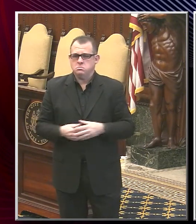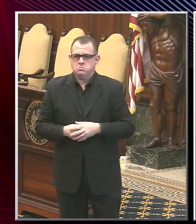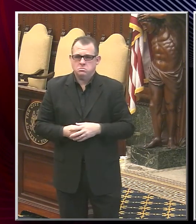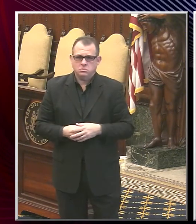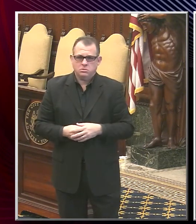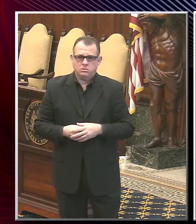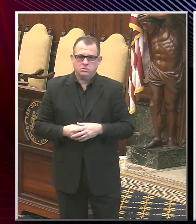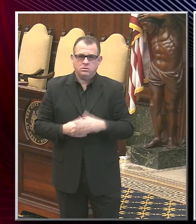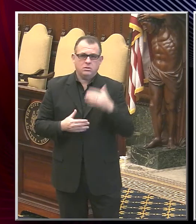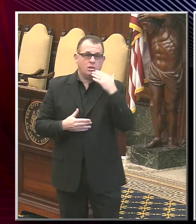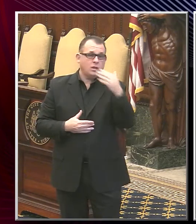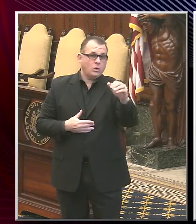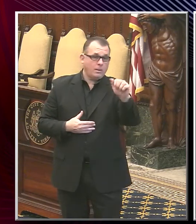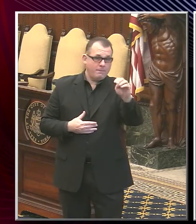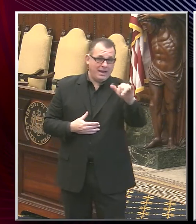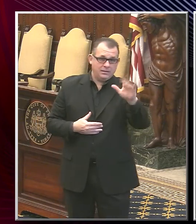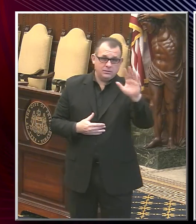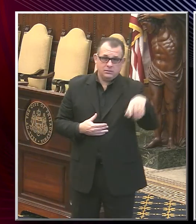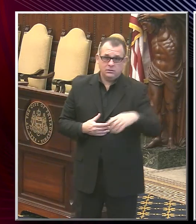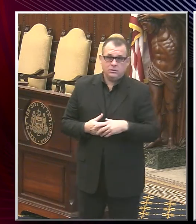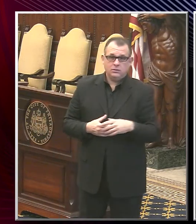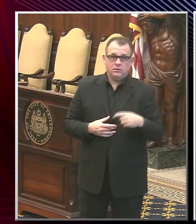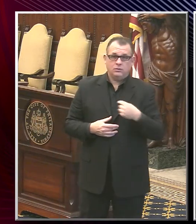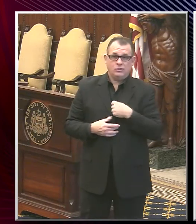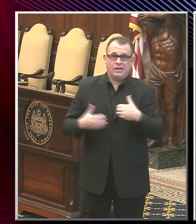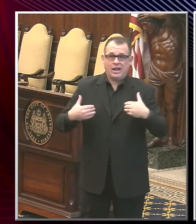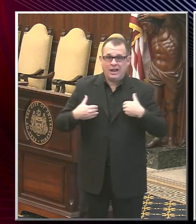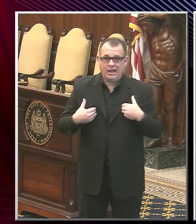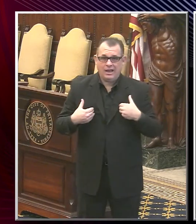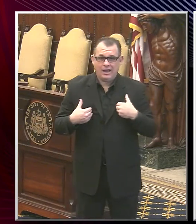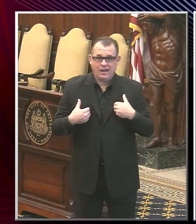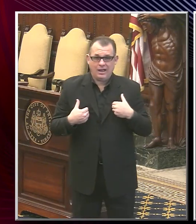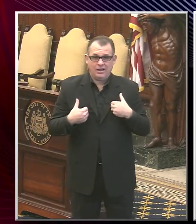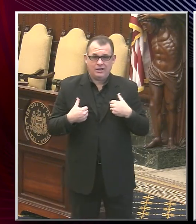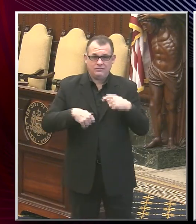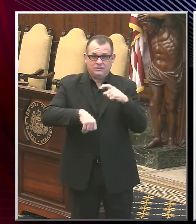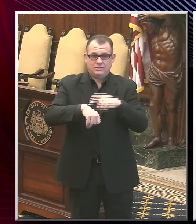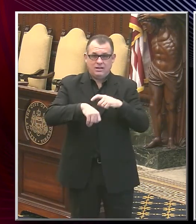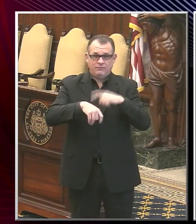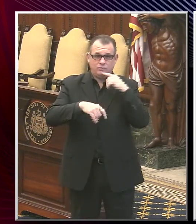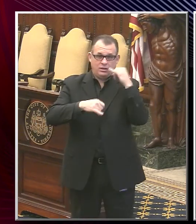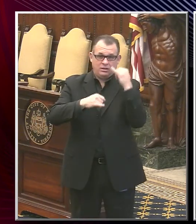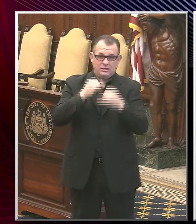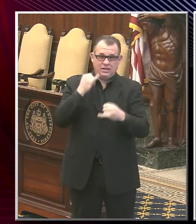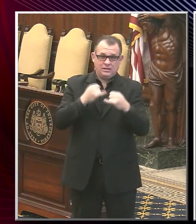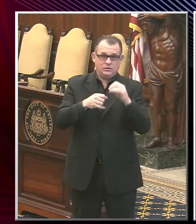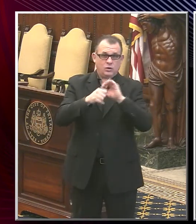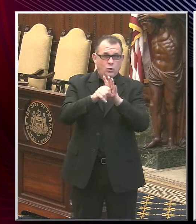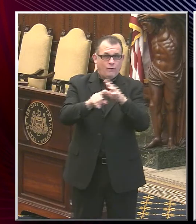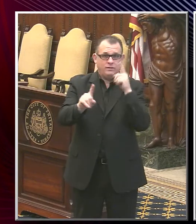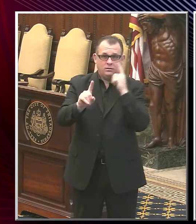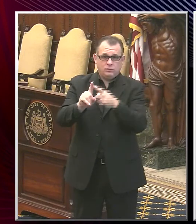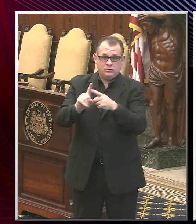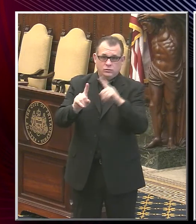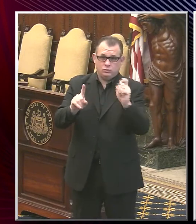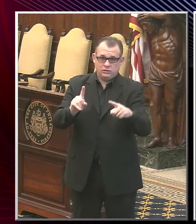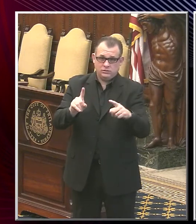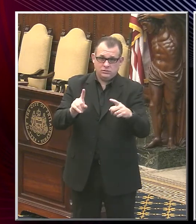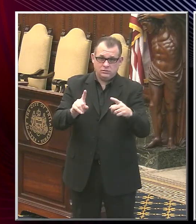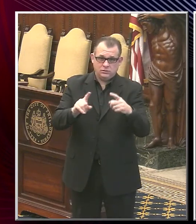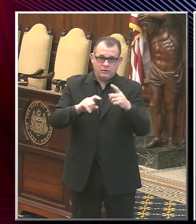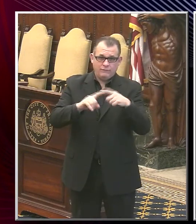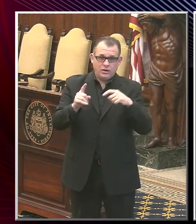Okay, thank you. All right. Thank you, Manny. And we have time for one last COVID-related